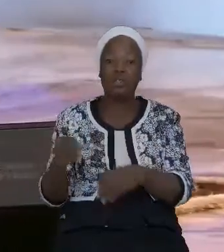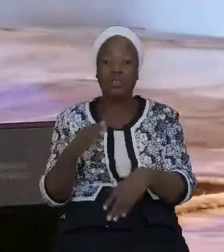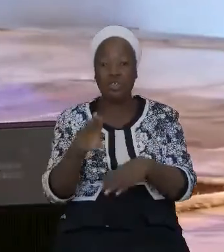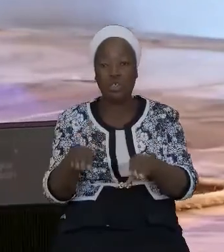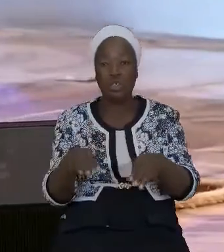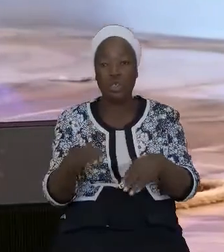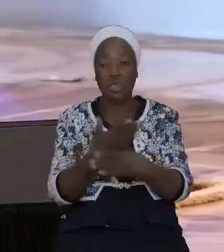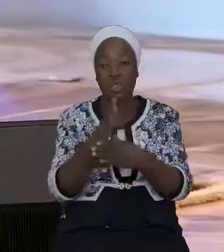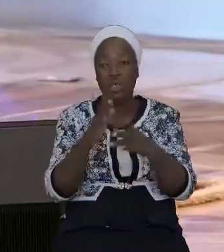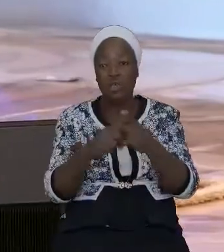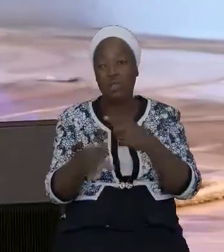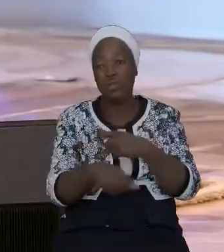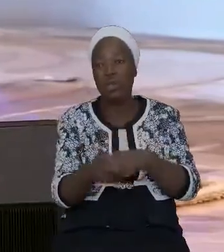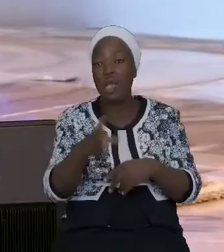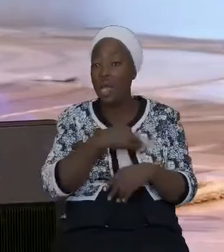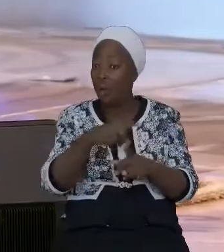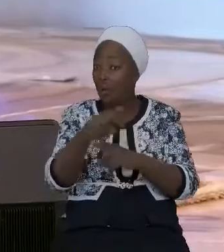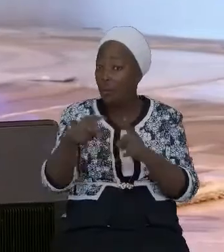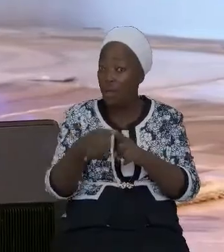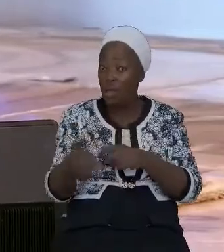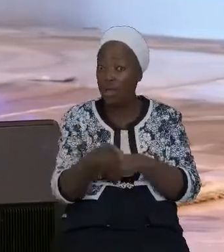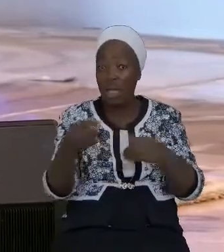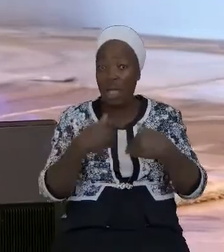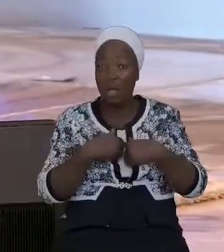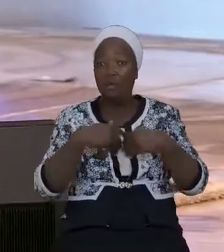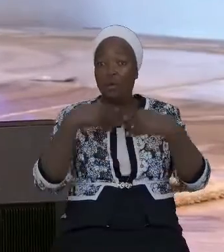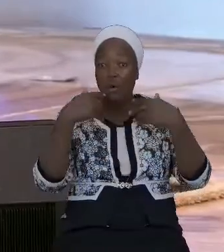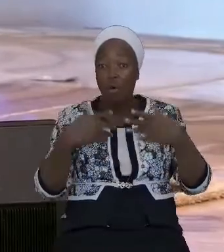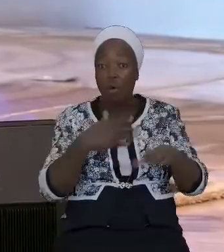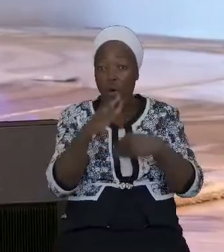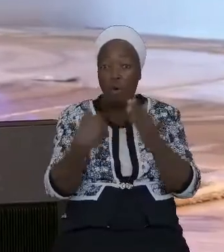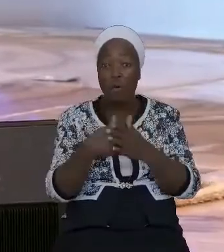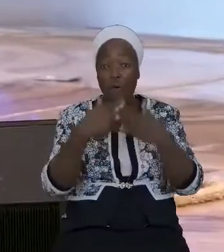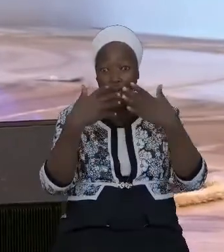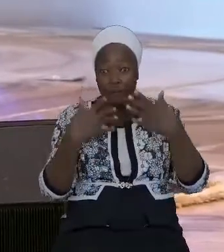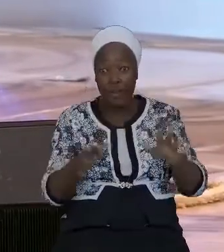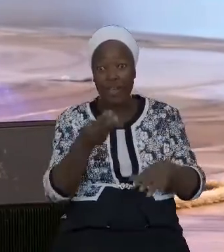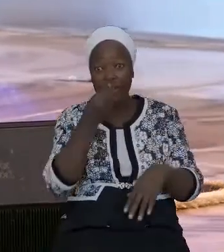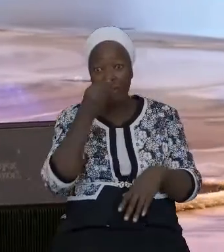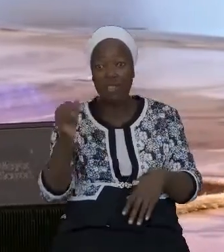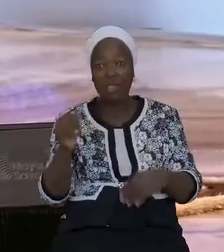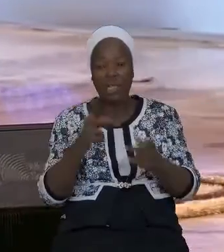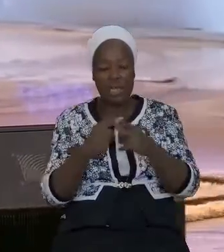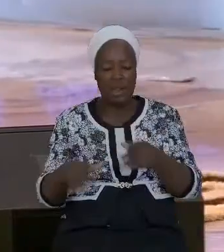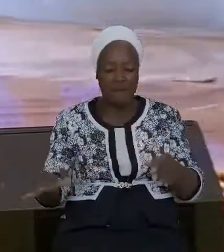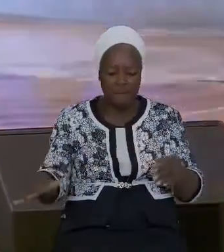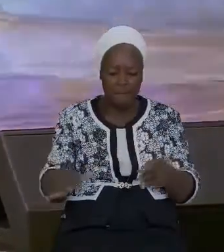And when they had all eaten and were filled, he said,